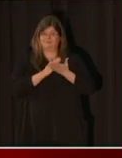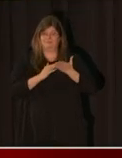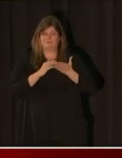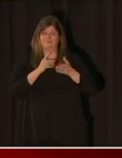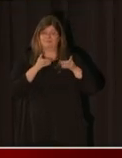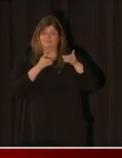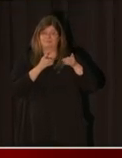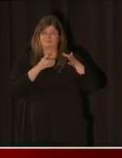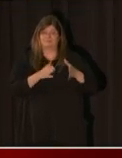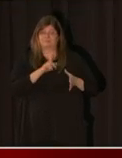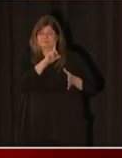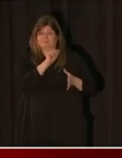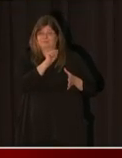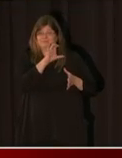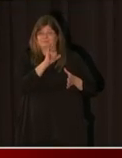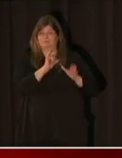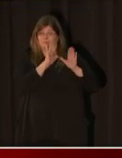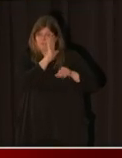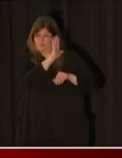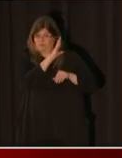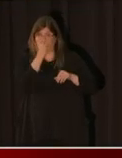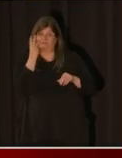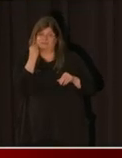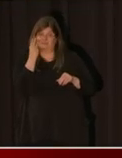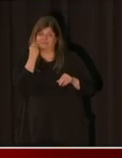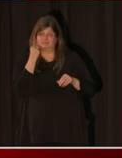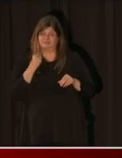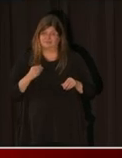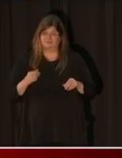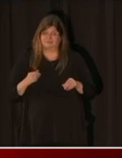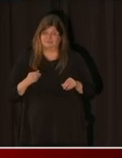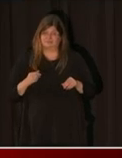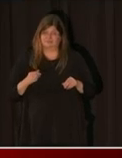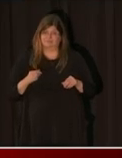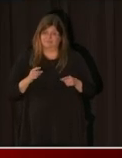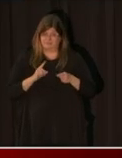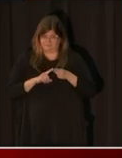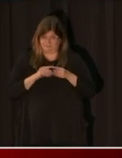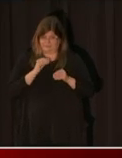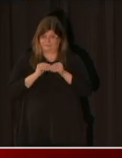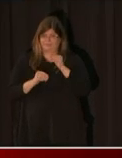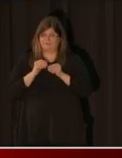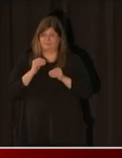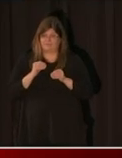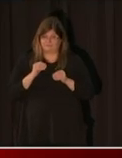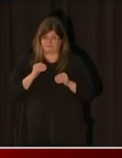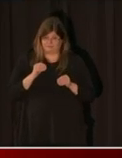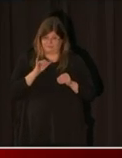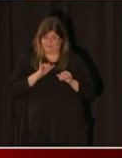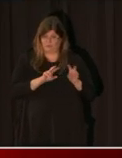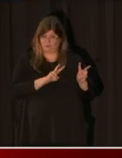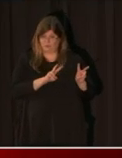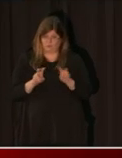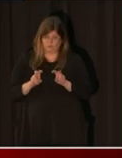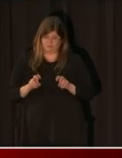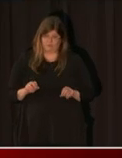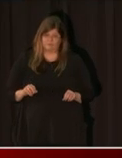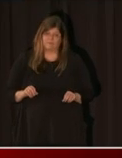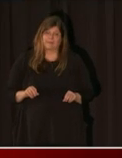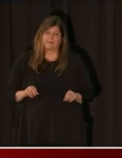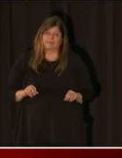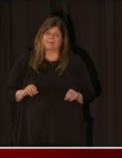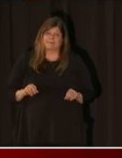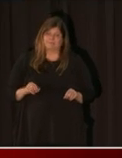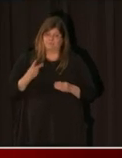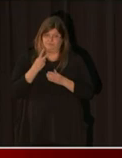with, which is not only hitting that threshold, but consistently doing it over the course of time and sustaining it. So it was